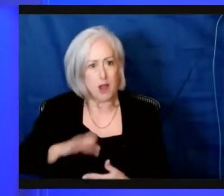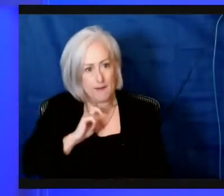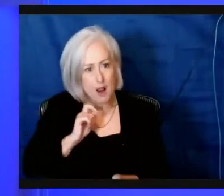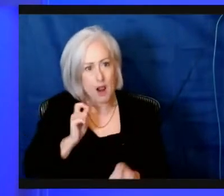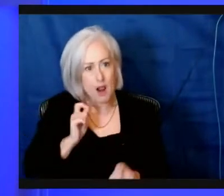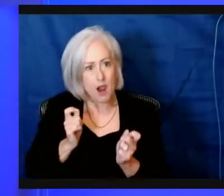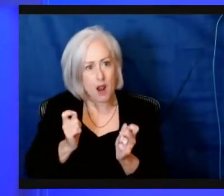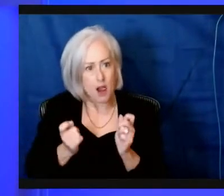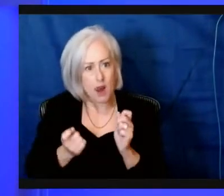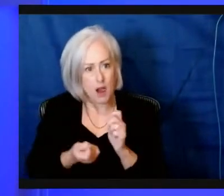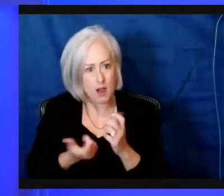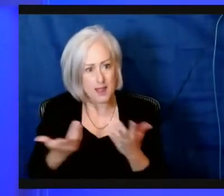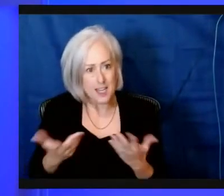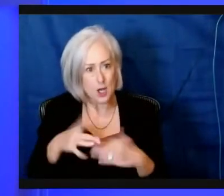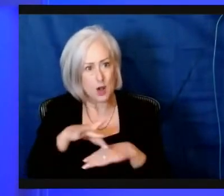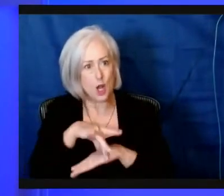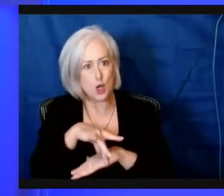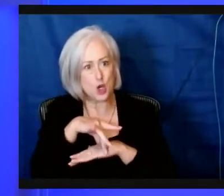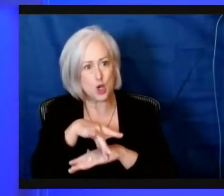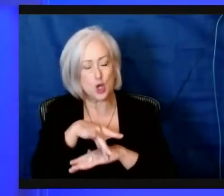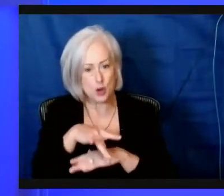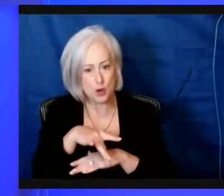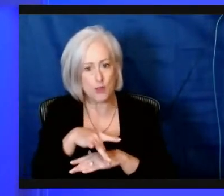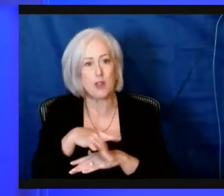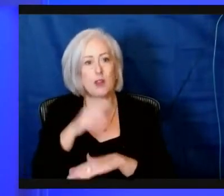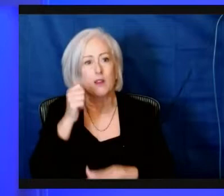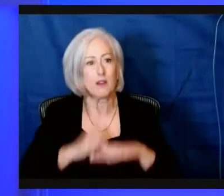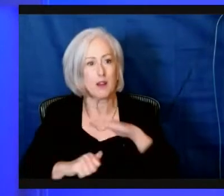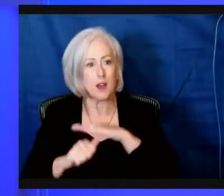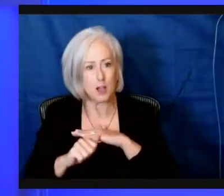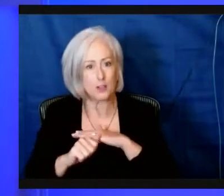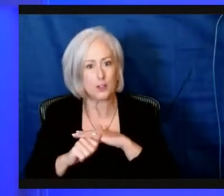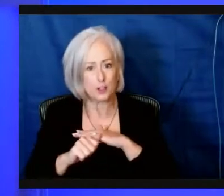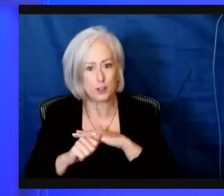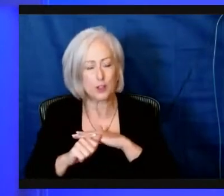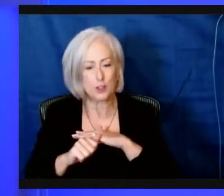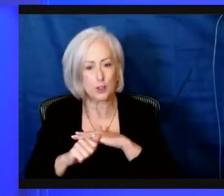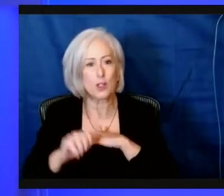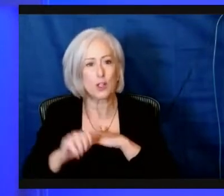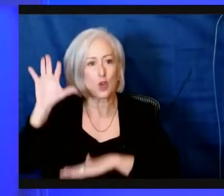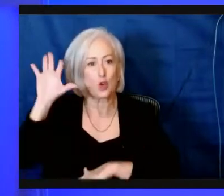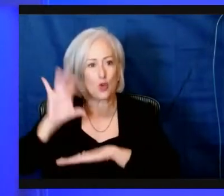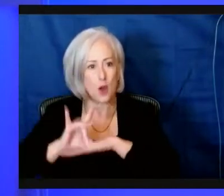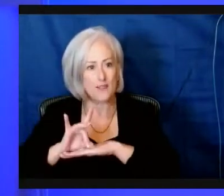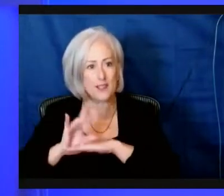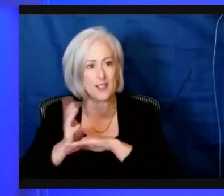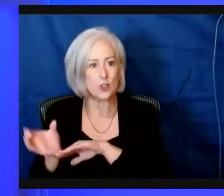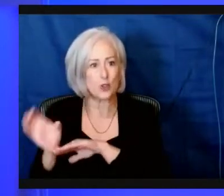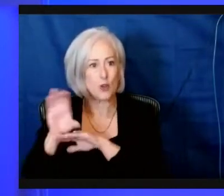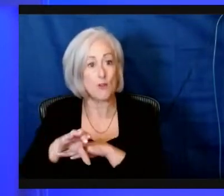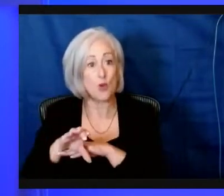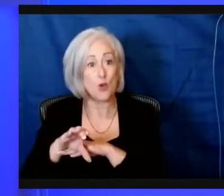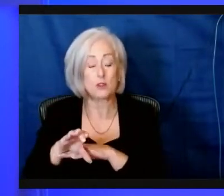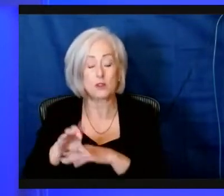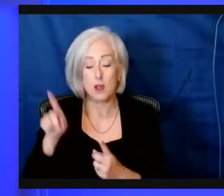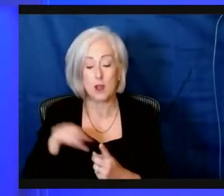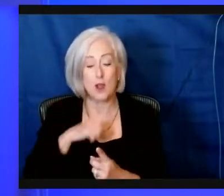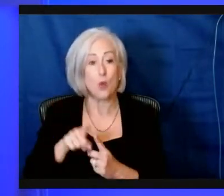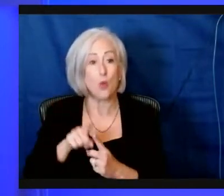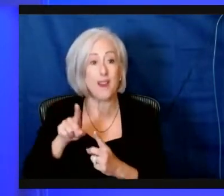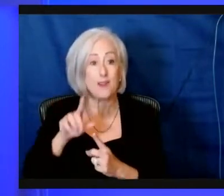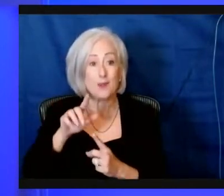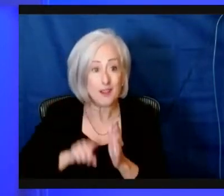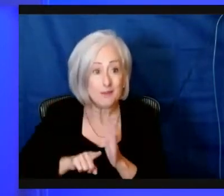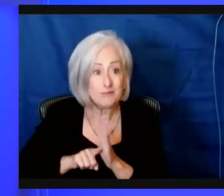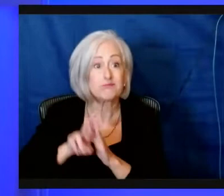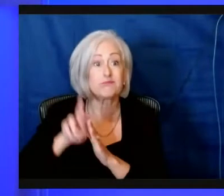1G under gravitational force. When we send people into space, all of the systems have to